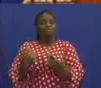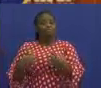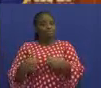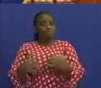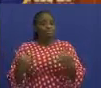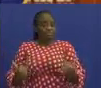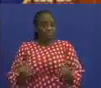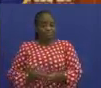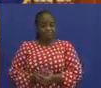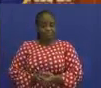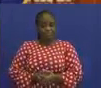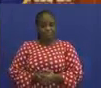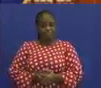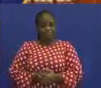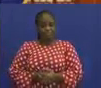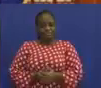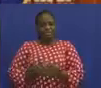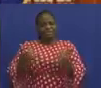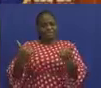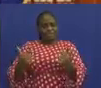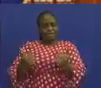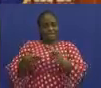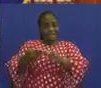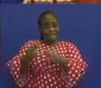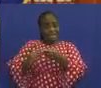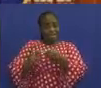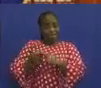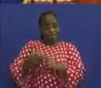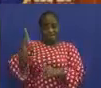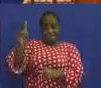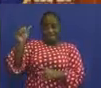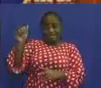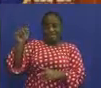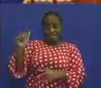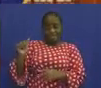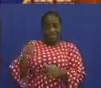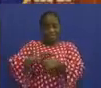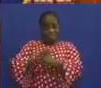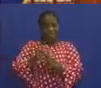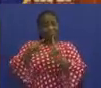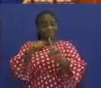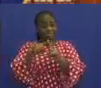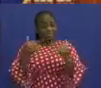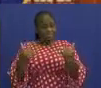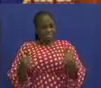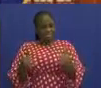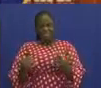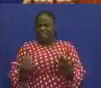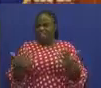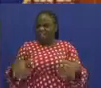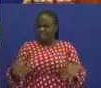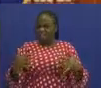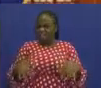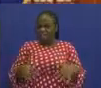situation. As per data available from the Ghana Health Service, it appears that